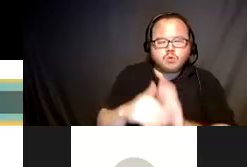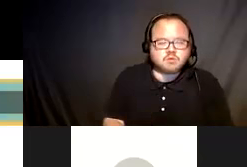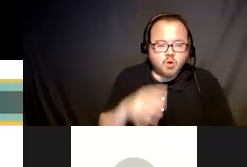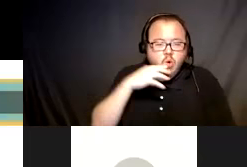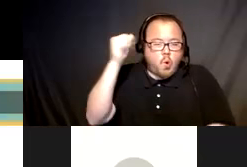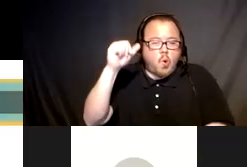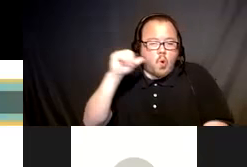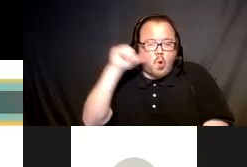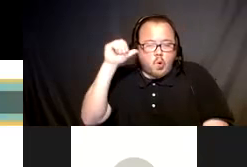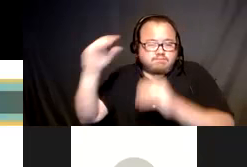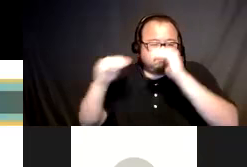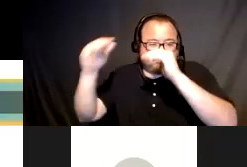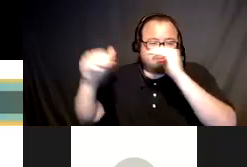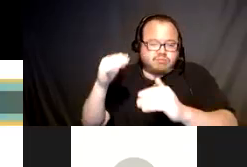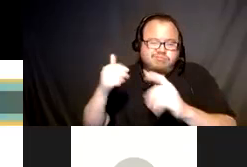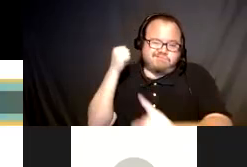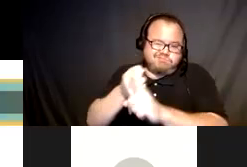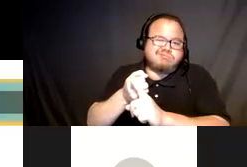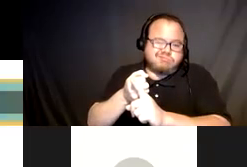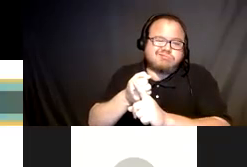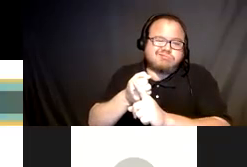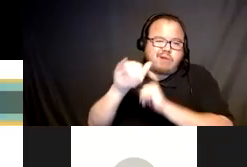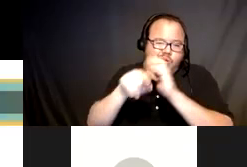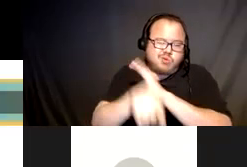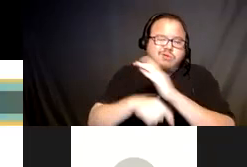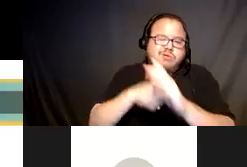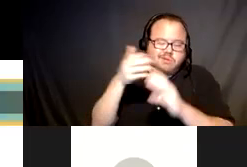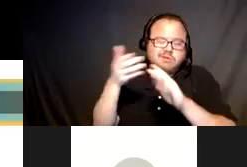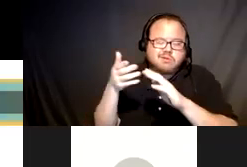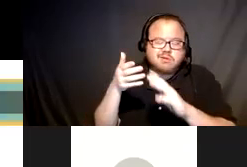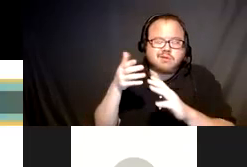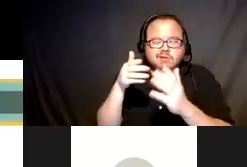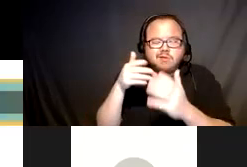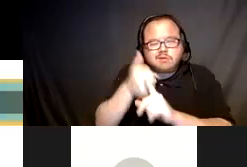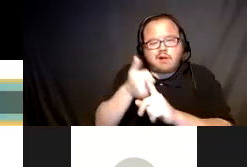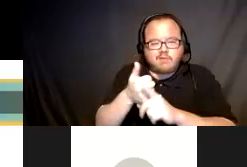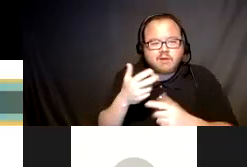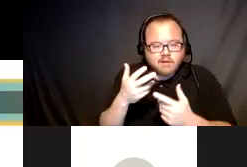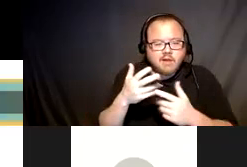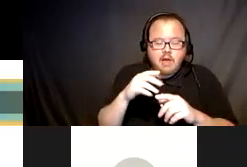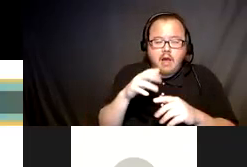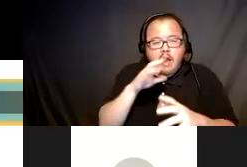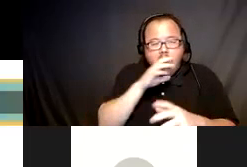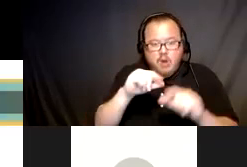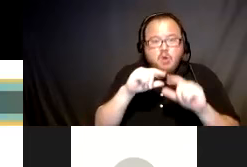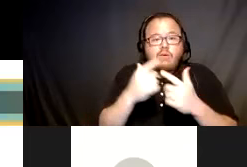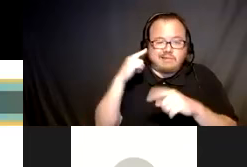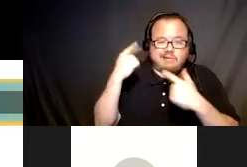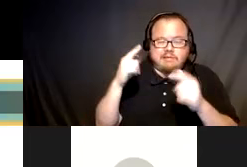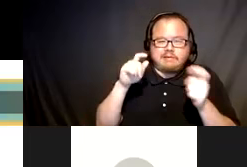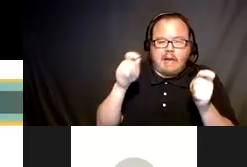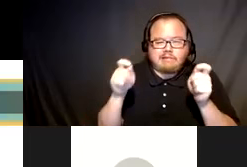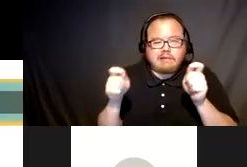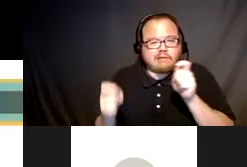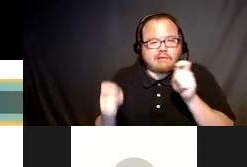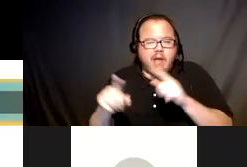adults are actually impacted more by suicides. The percentage of suicide deaths by age group has shown moderate shifts over the past 3 years, but